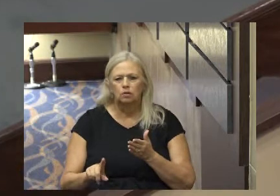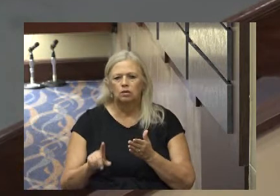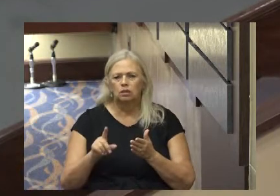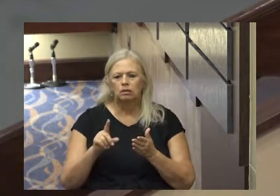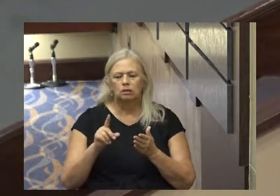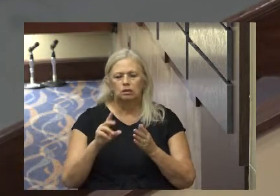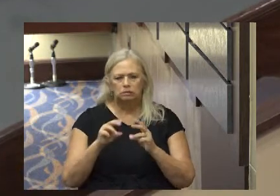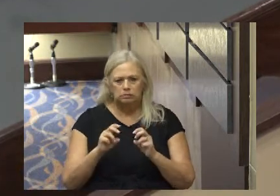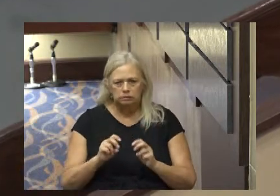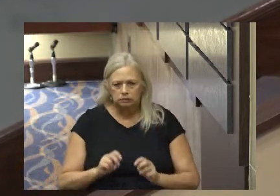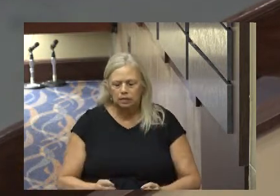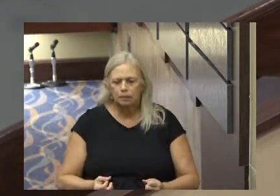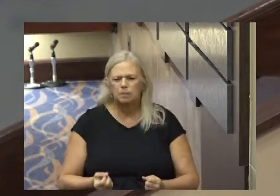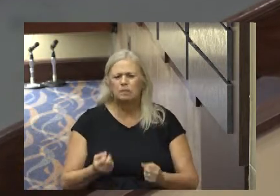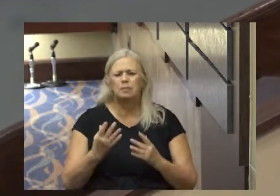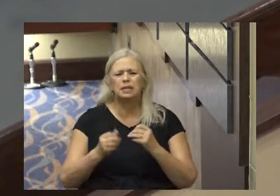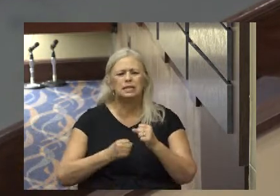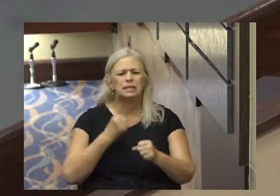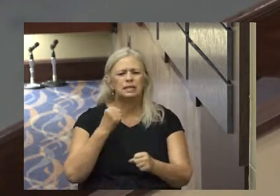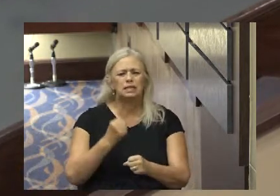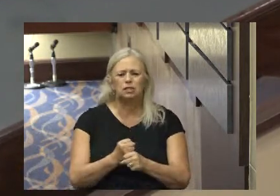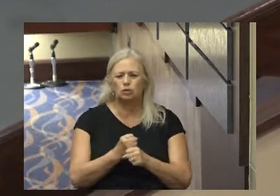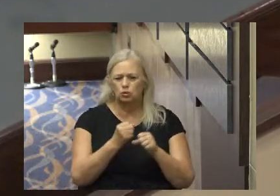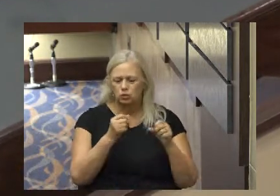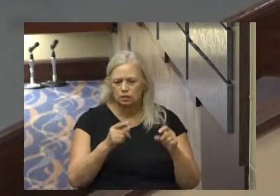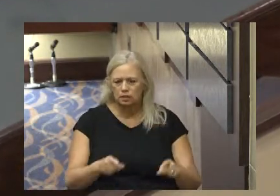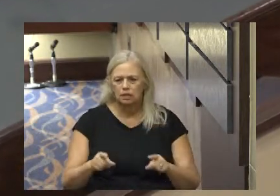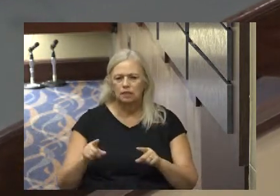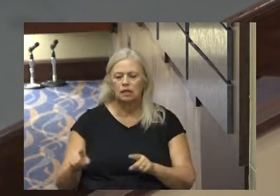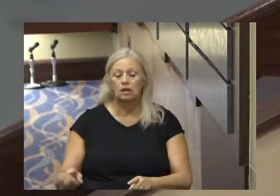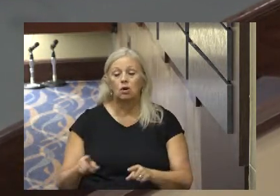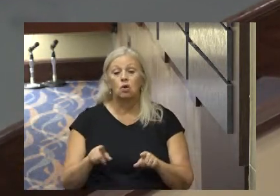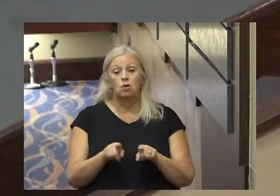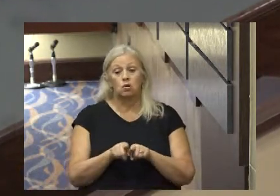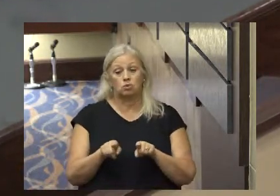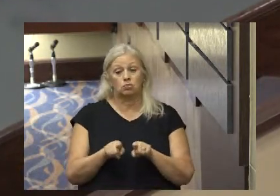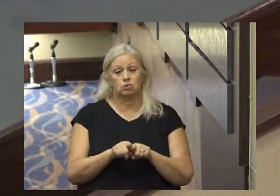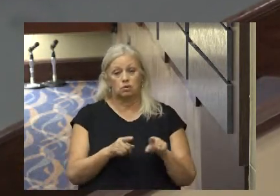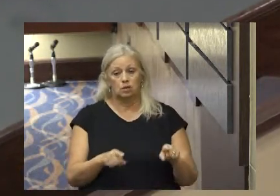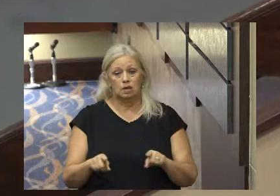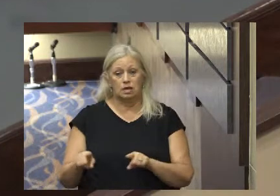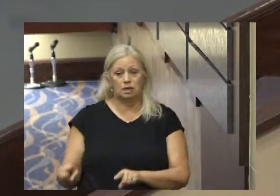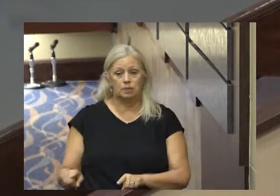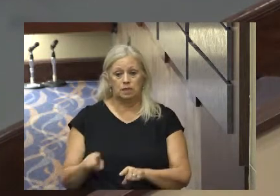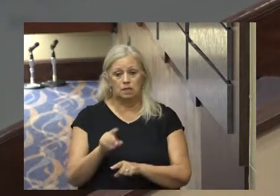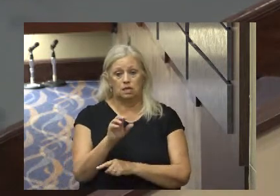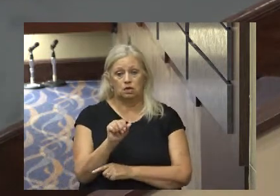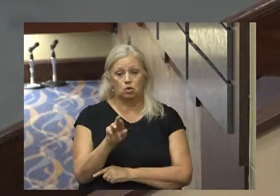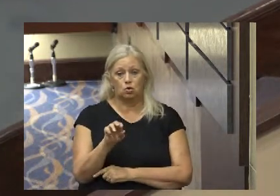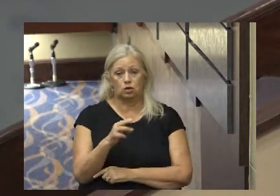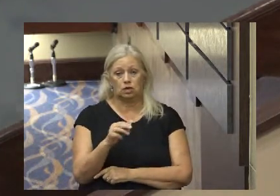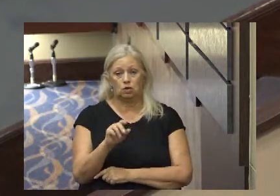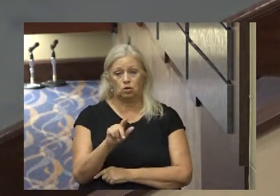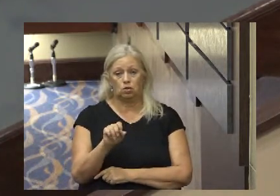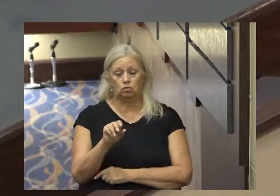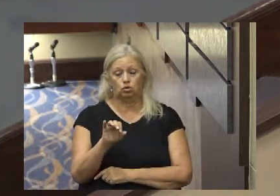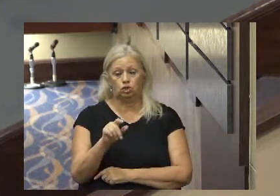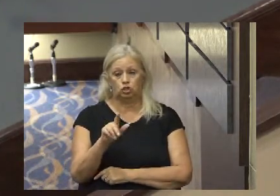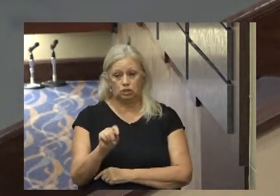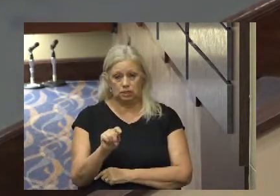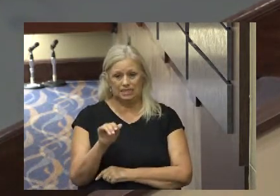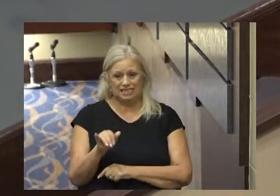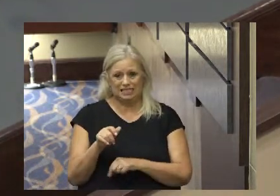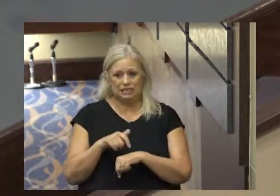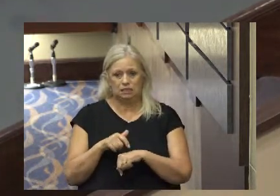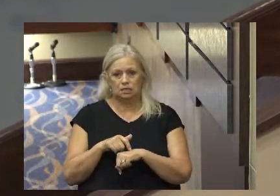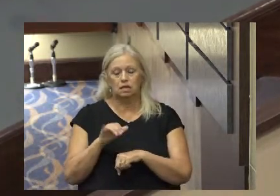many years, and what has also happened in that time is that the archaeologist of record that permit is issued to and